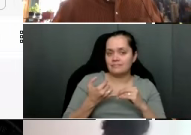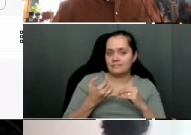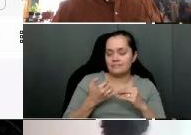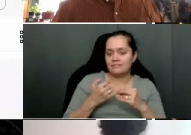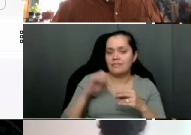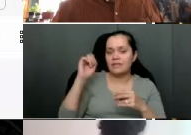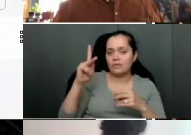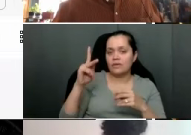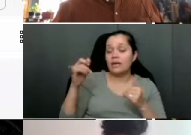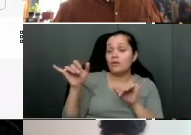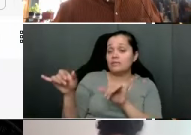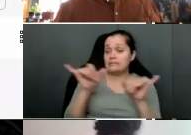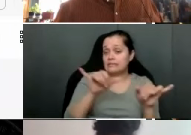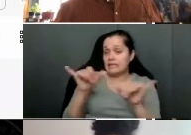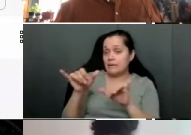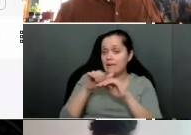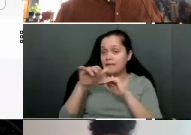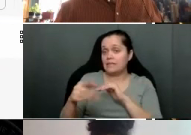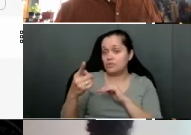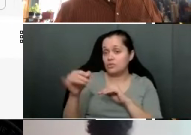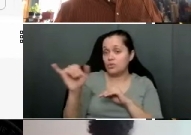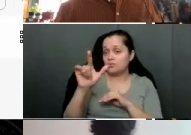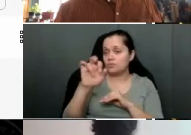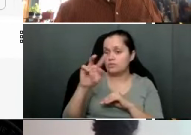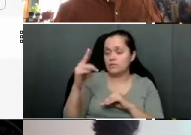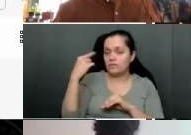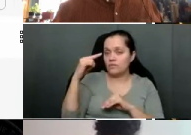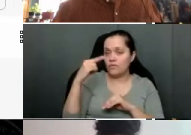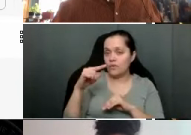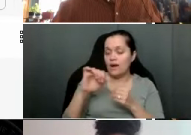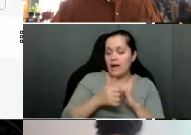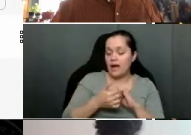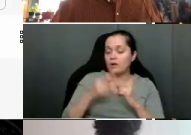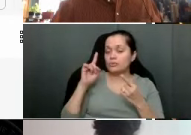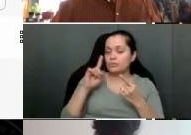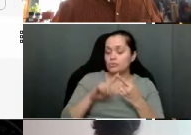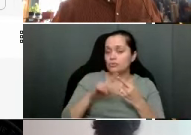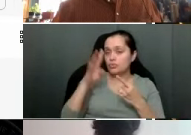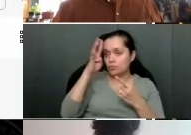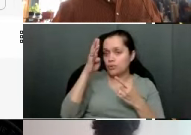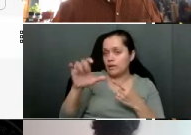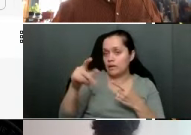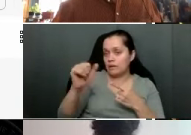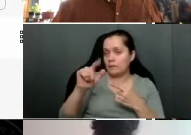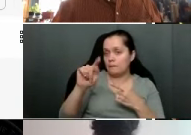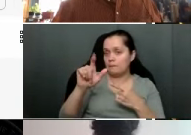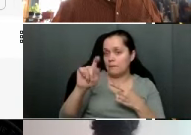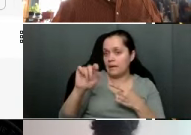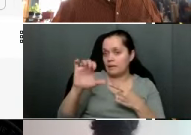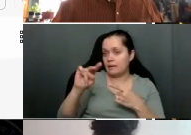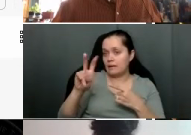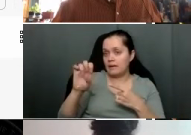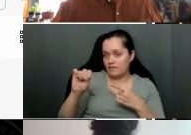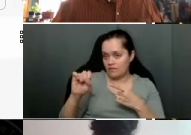All right, similarly, I sent you a link about how to create a Padlet Canvas,